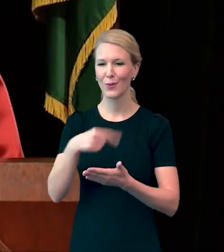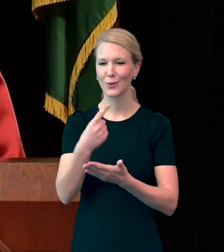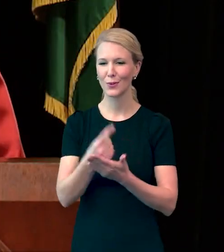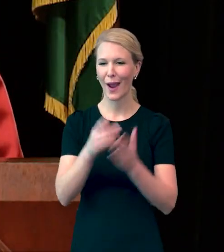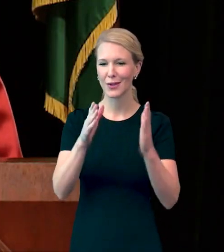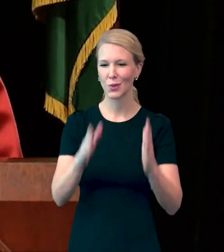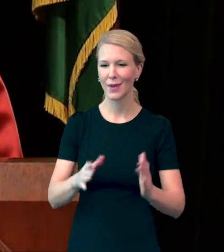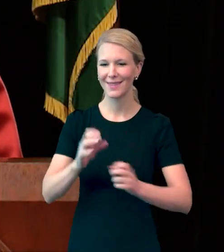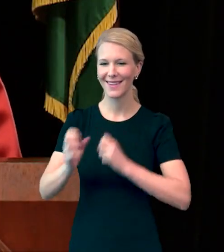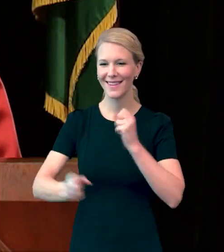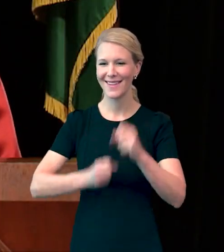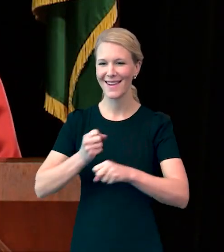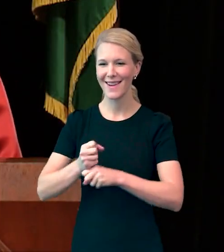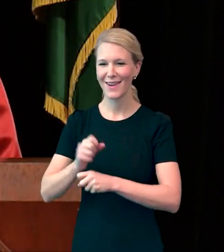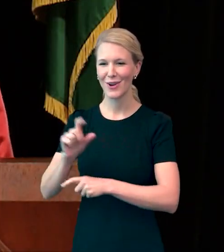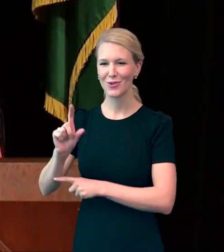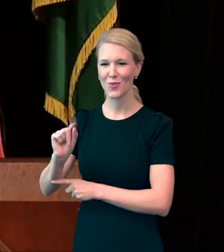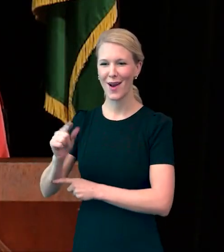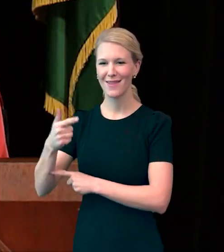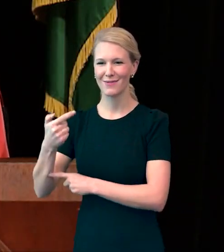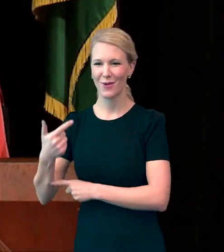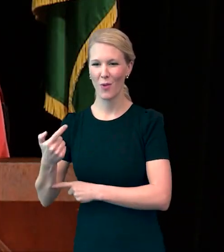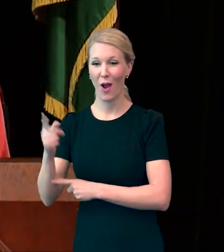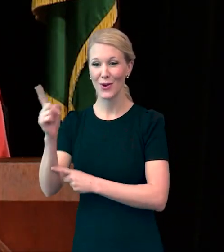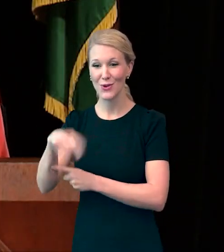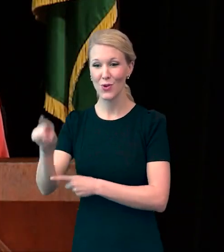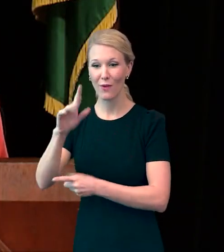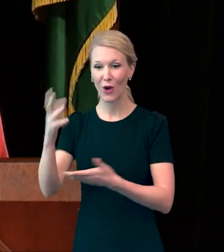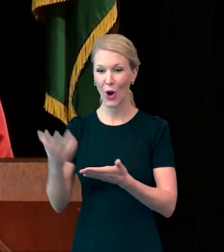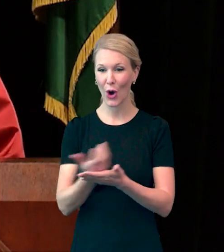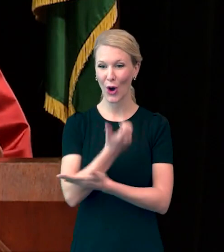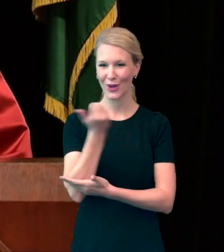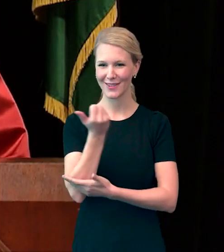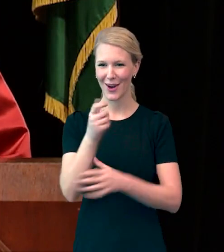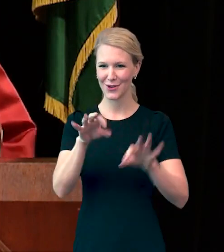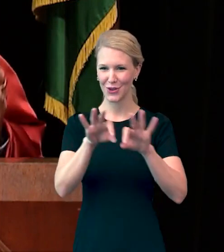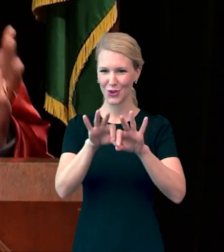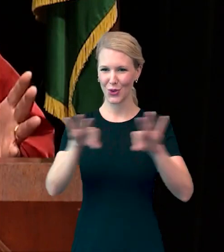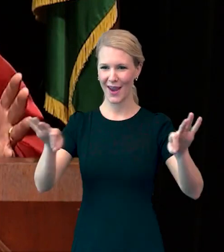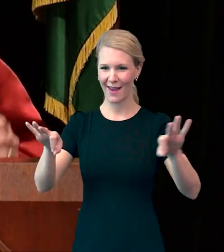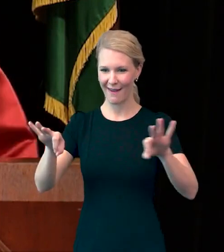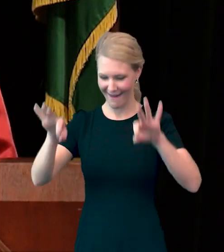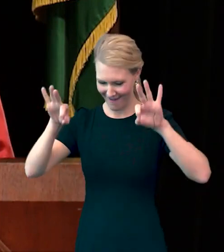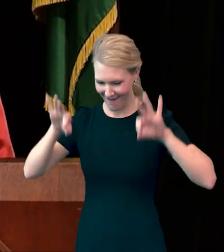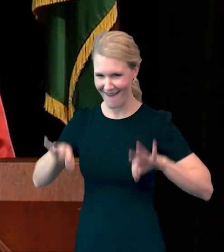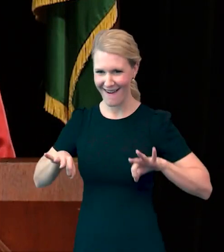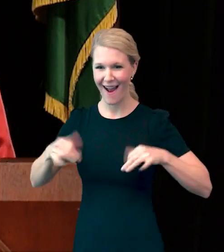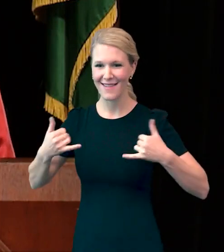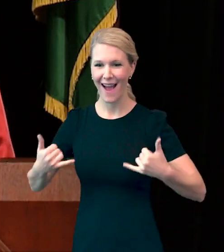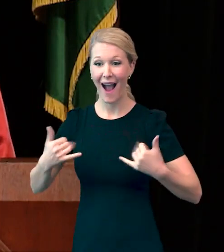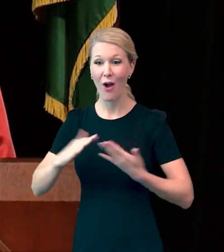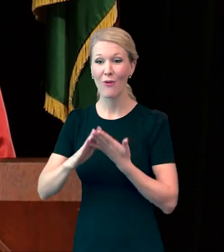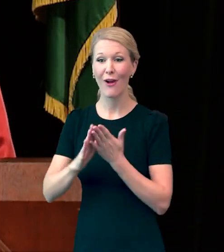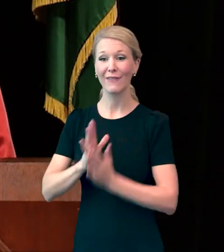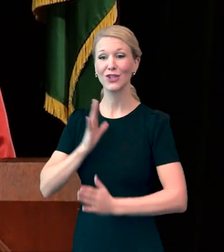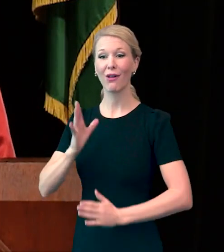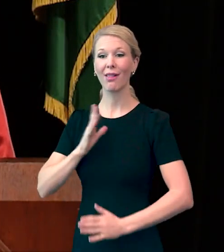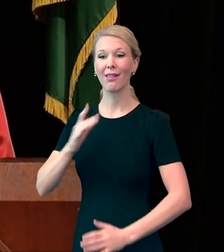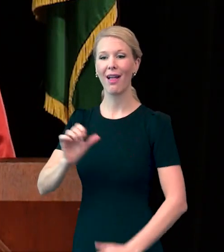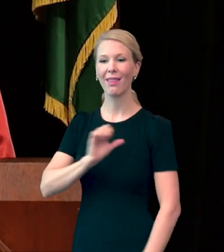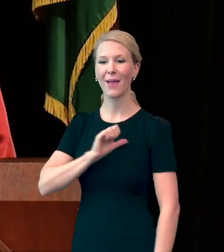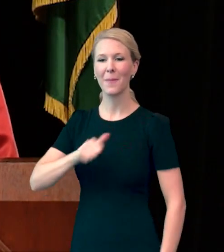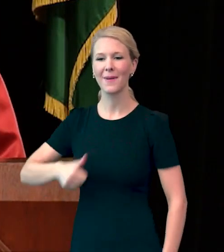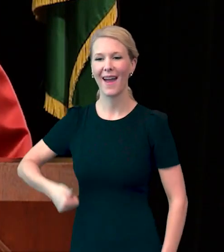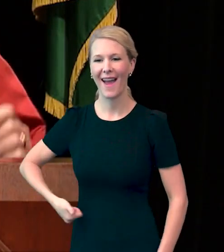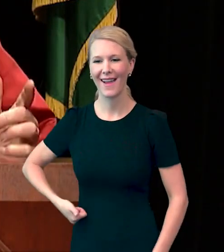Graduates of the class of 2021, you've earned your academic degree and are now officially part of the Cougar alumni